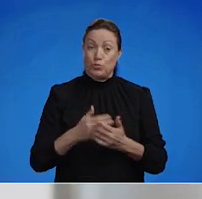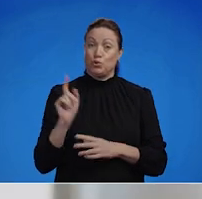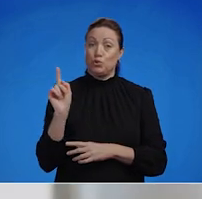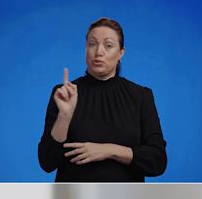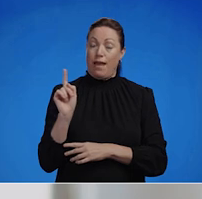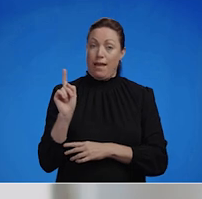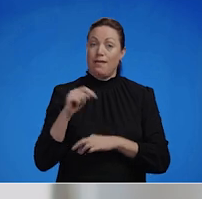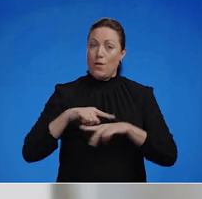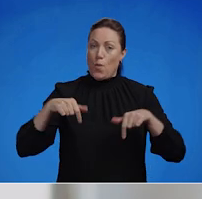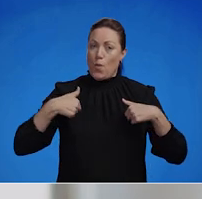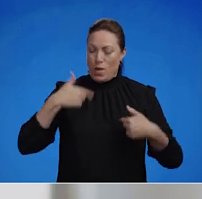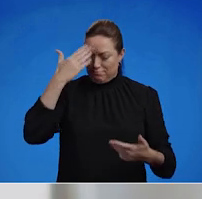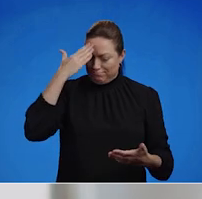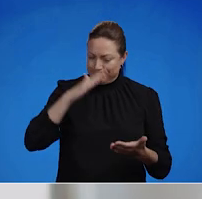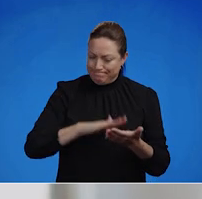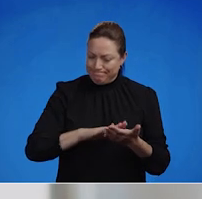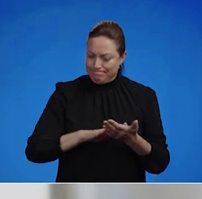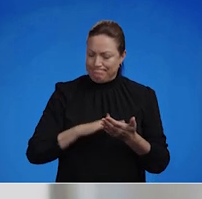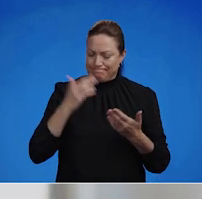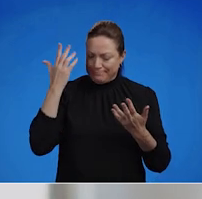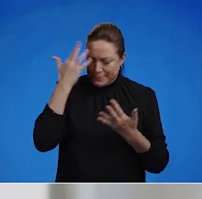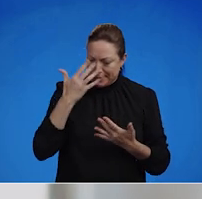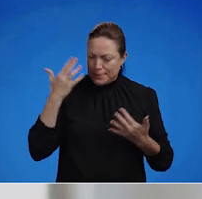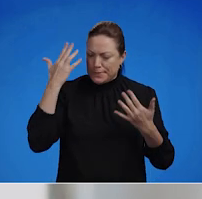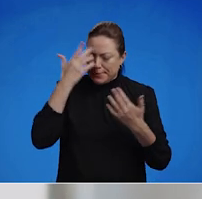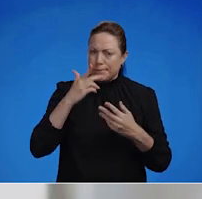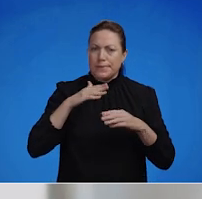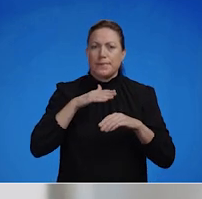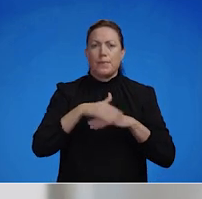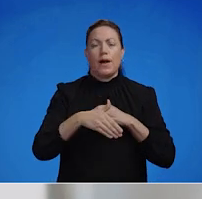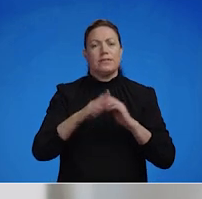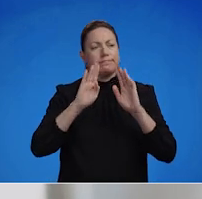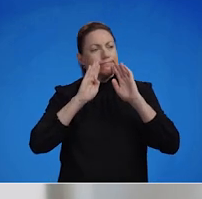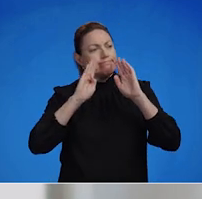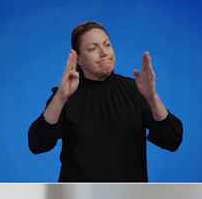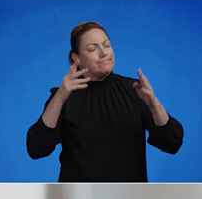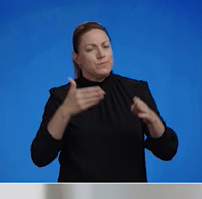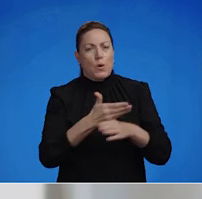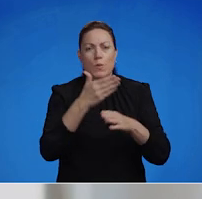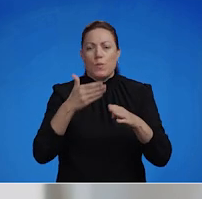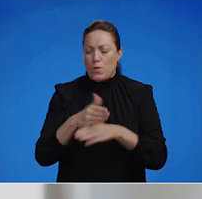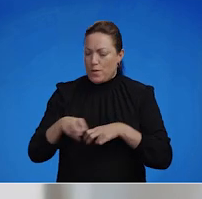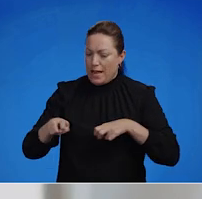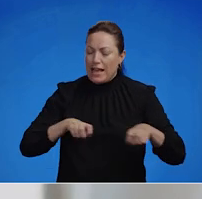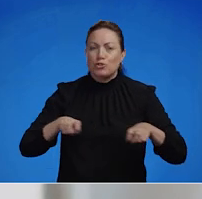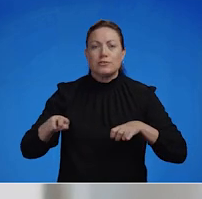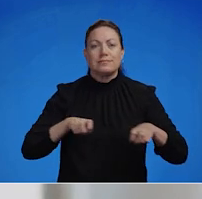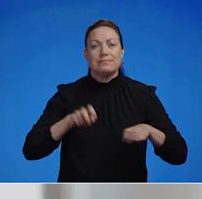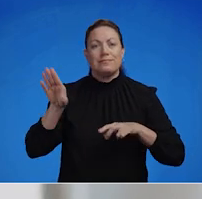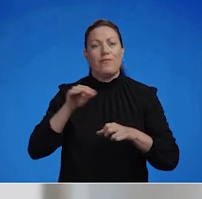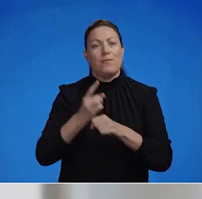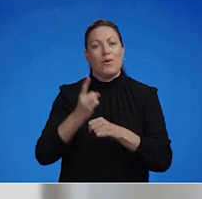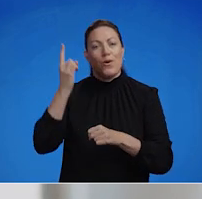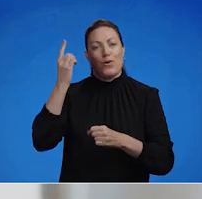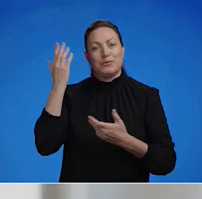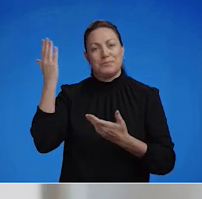the opportunity to commemorate and meditate upon all the great works, all the great actions and